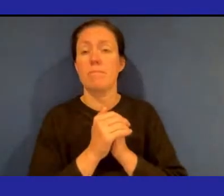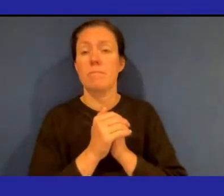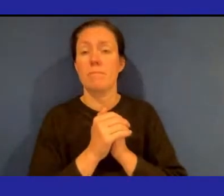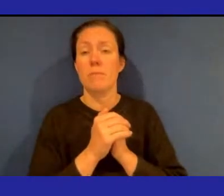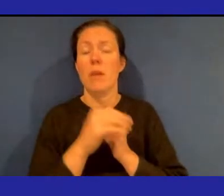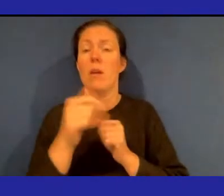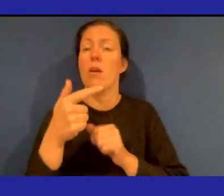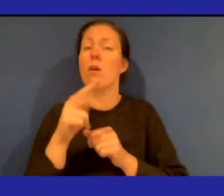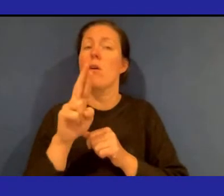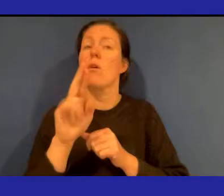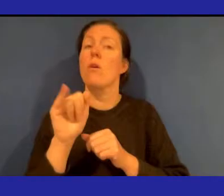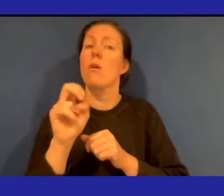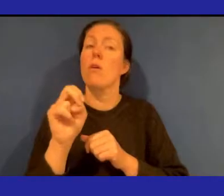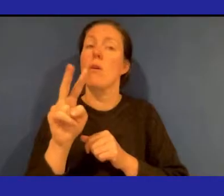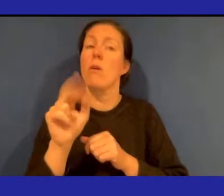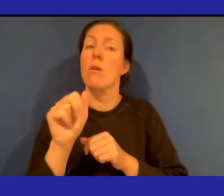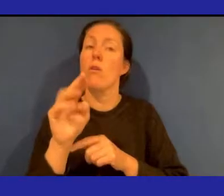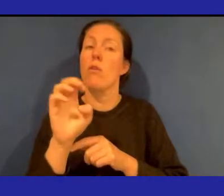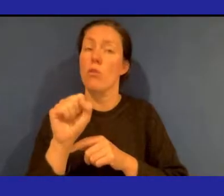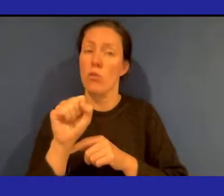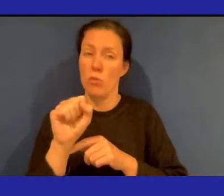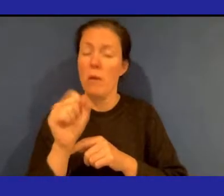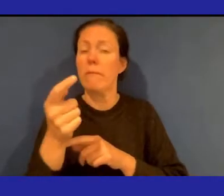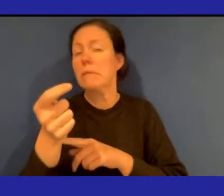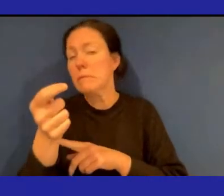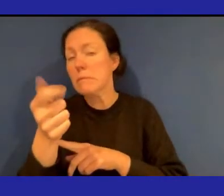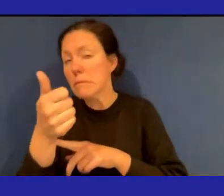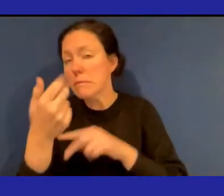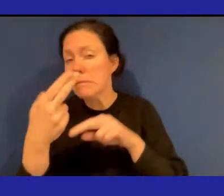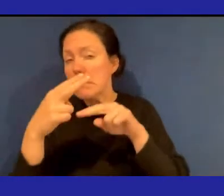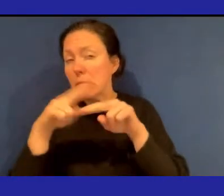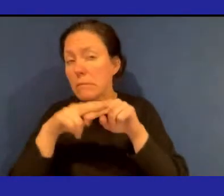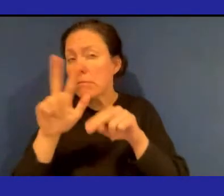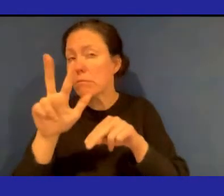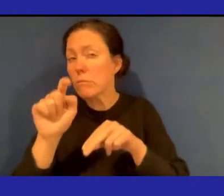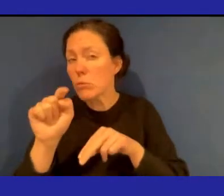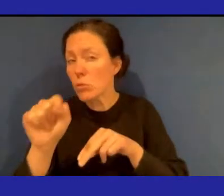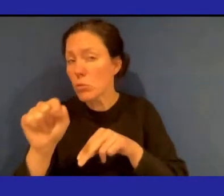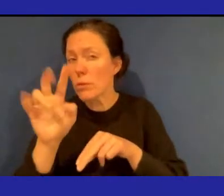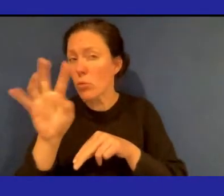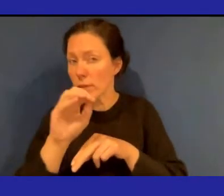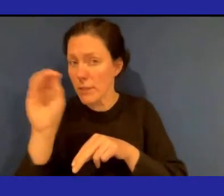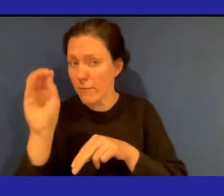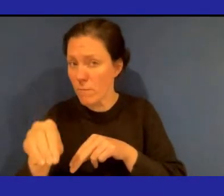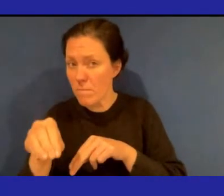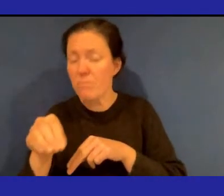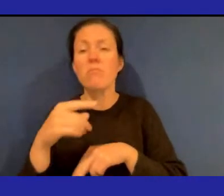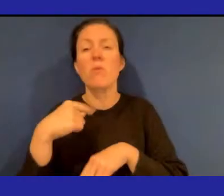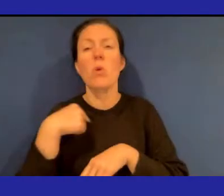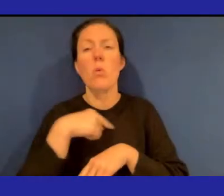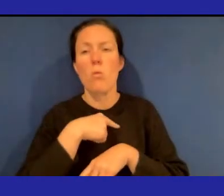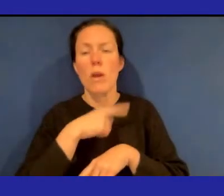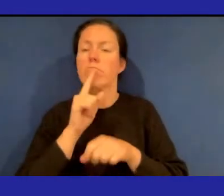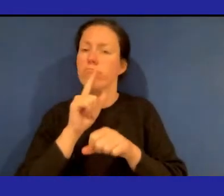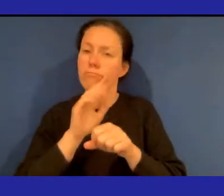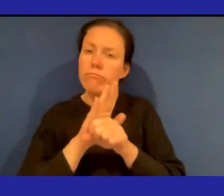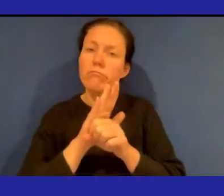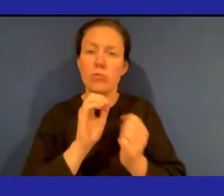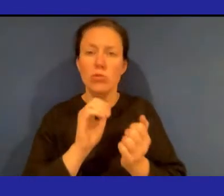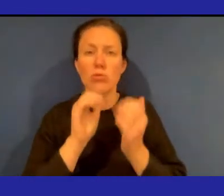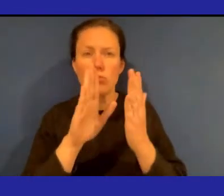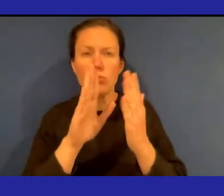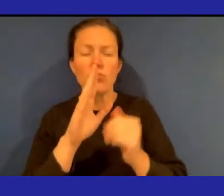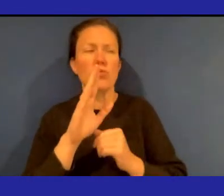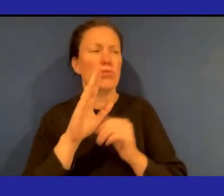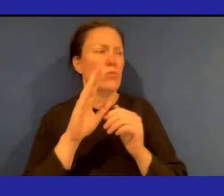grievances have seen a slight rise of 3.7%, we remain committed to addressing root causes